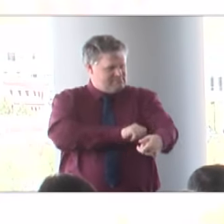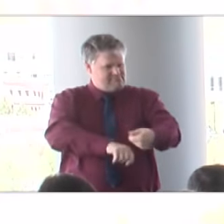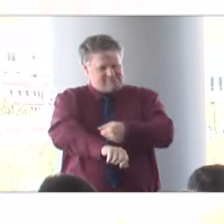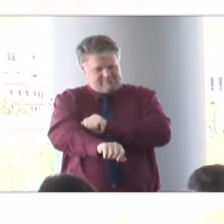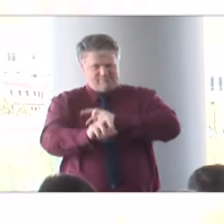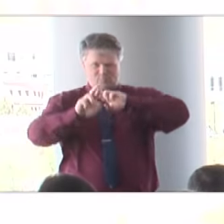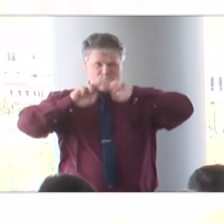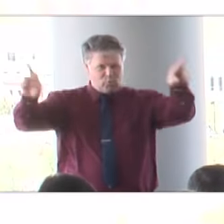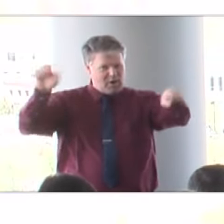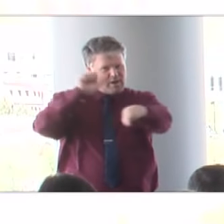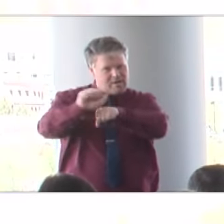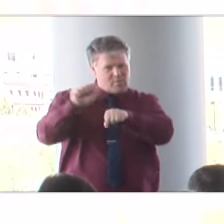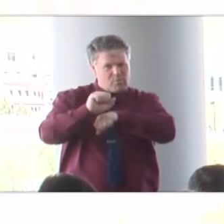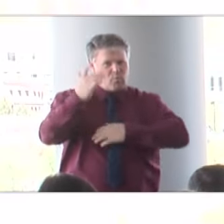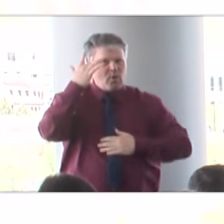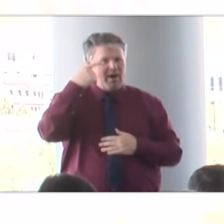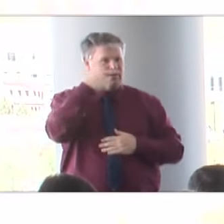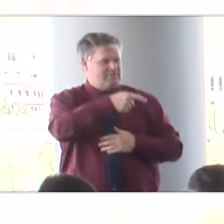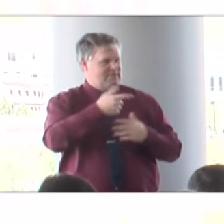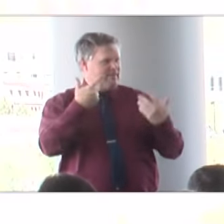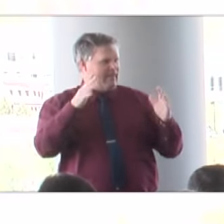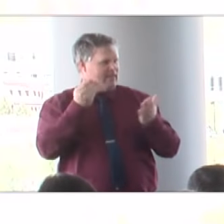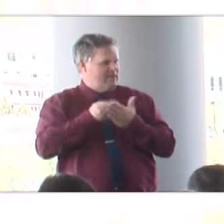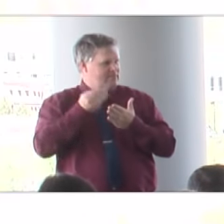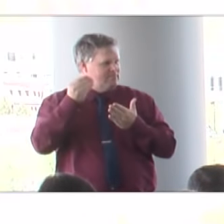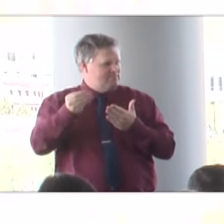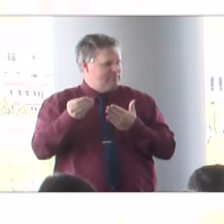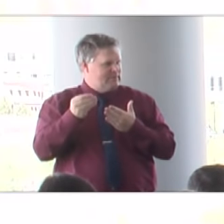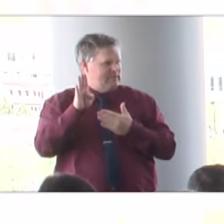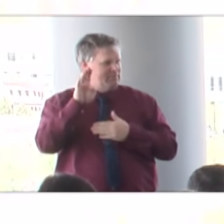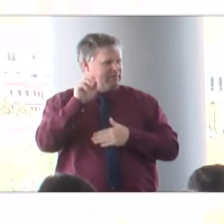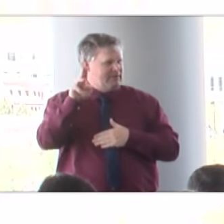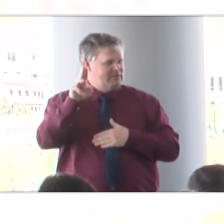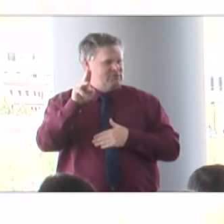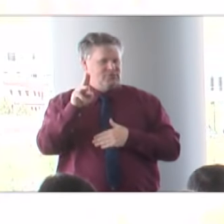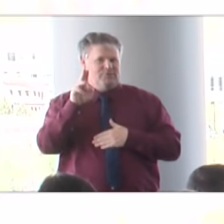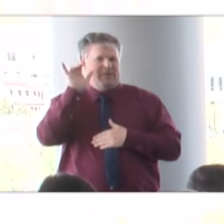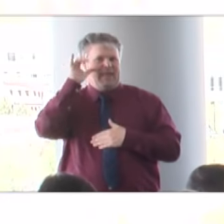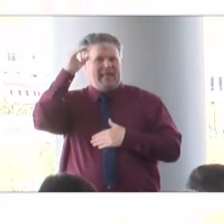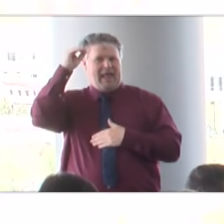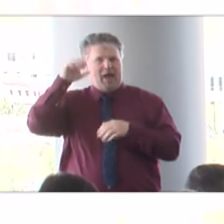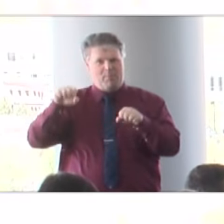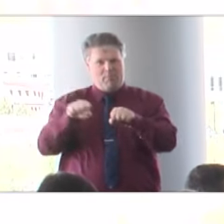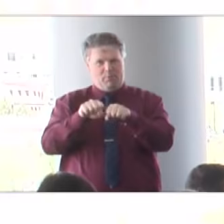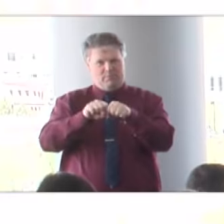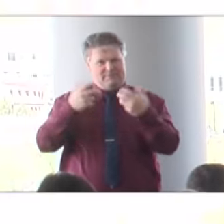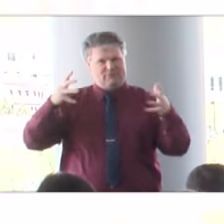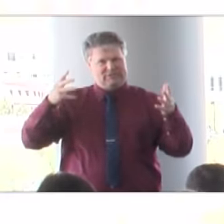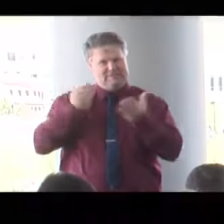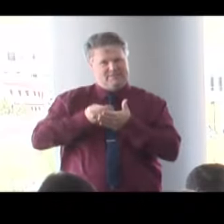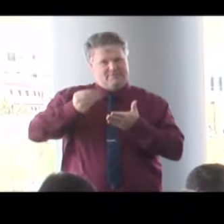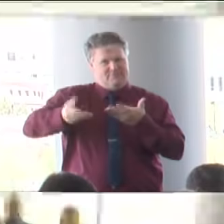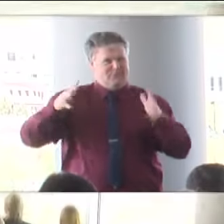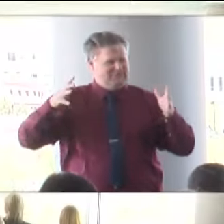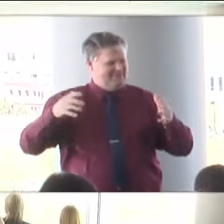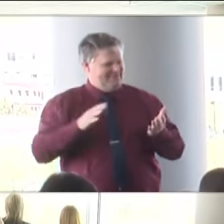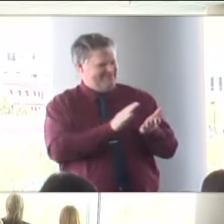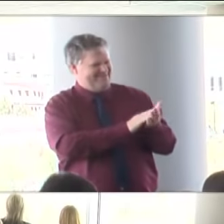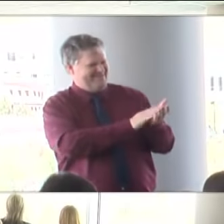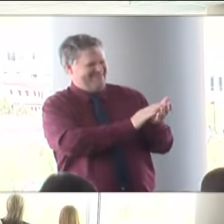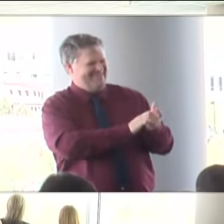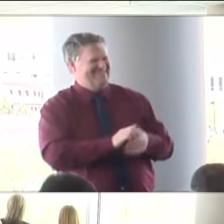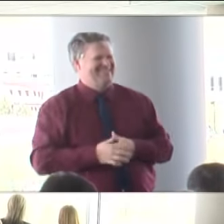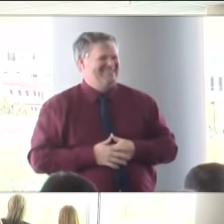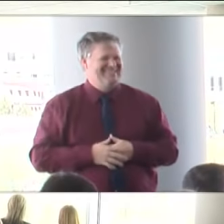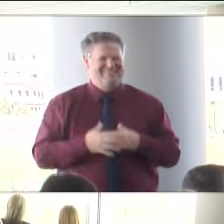and get to work because she's already purchased a pair of Boise State cowboy boots. she's ready to go. Without further